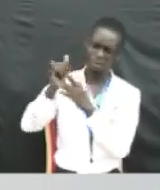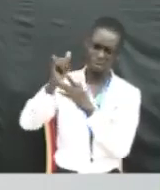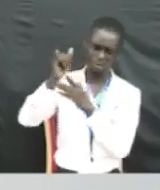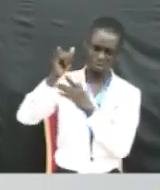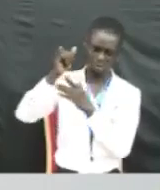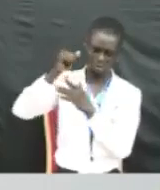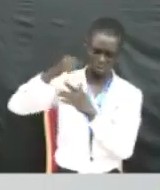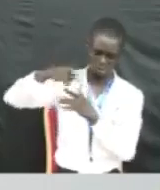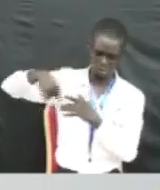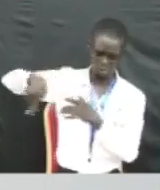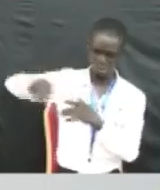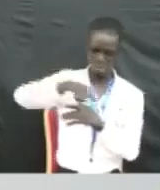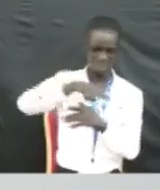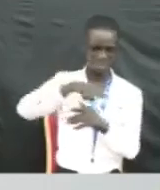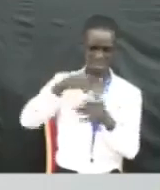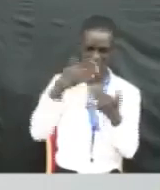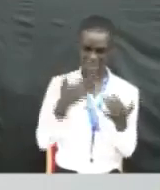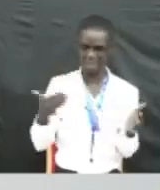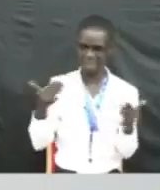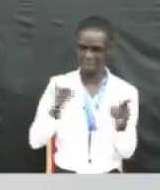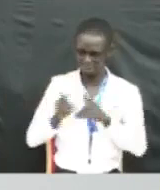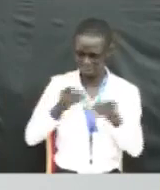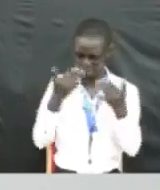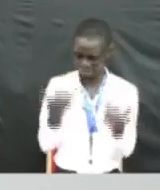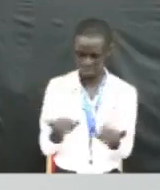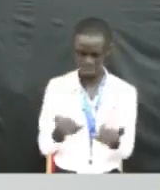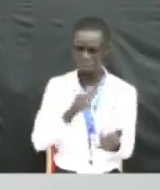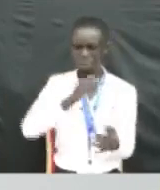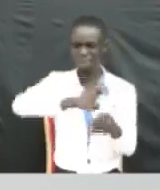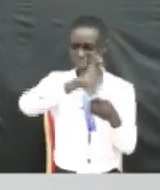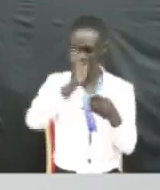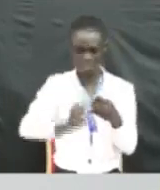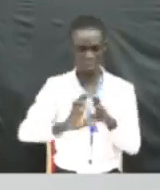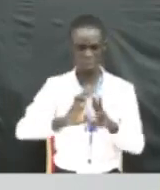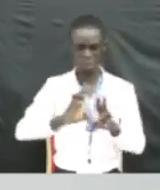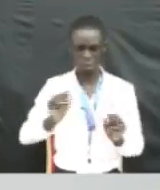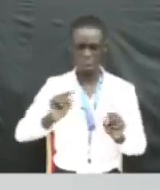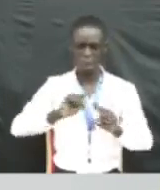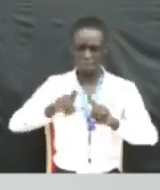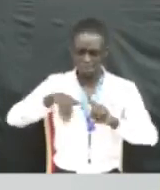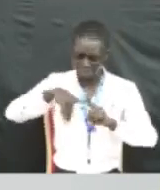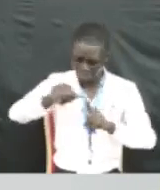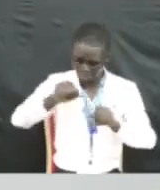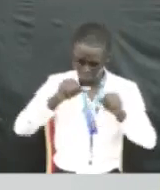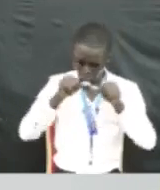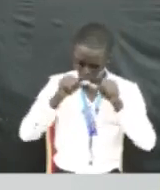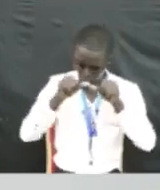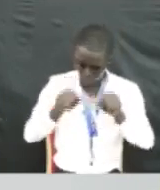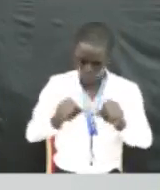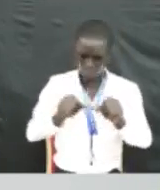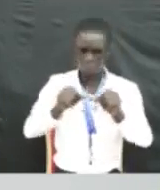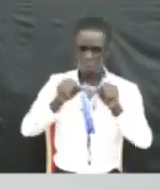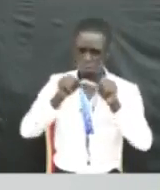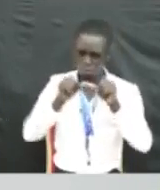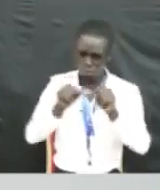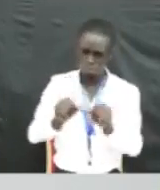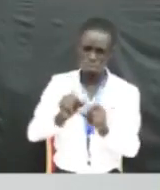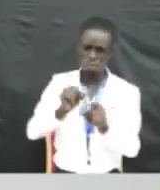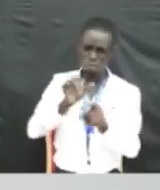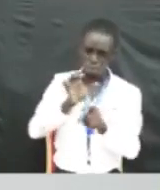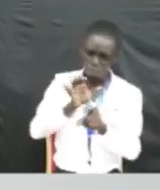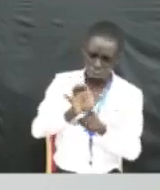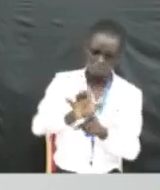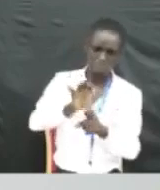the final stop. As we spear forth your word into the nations, as